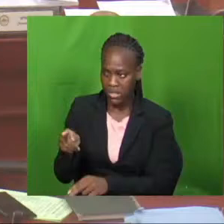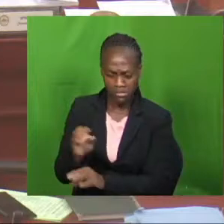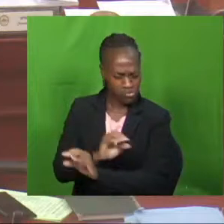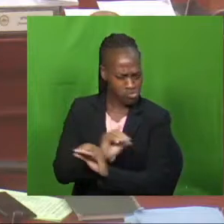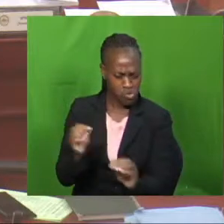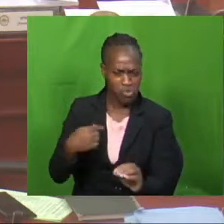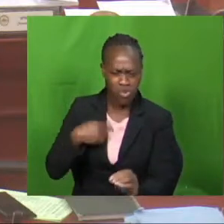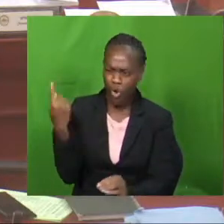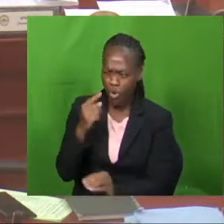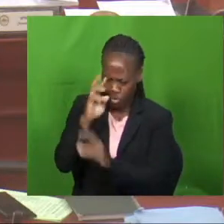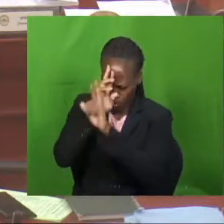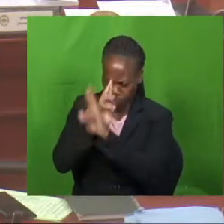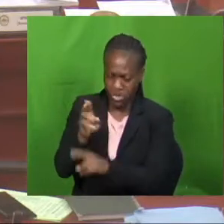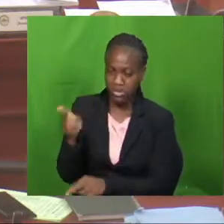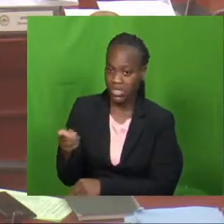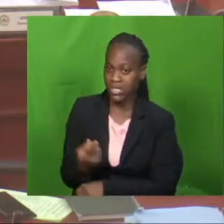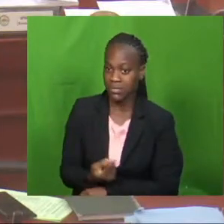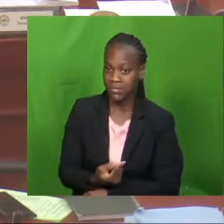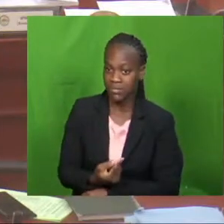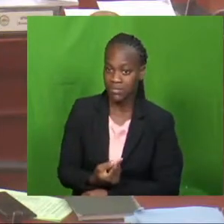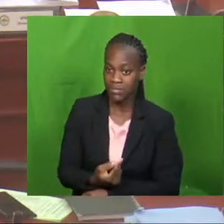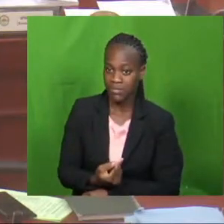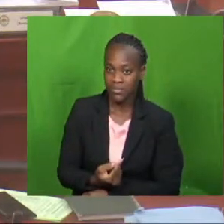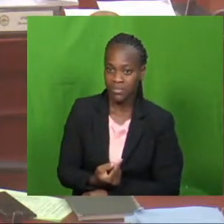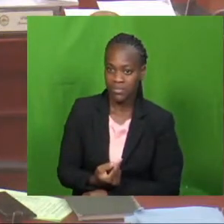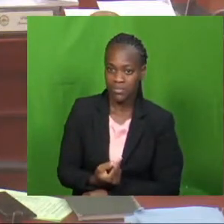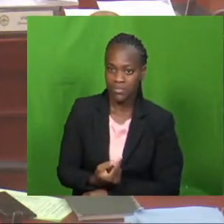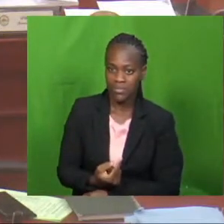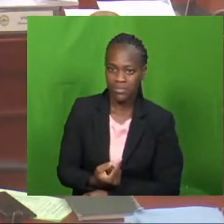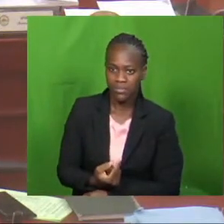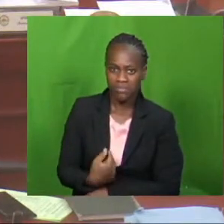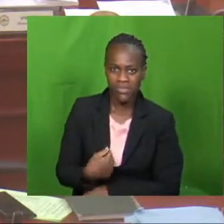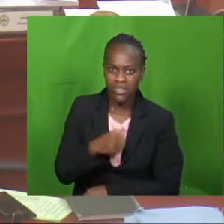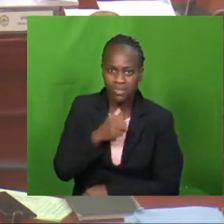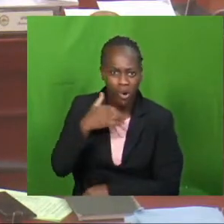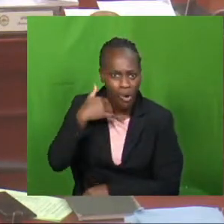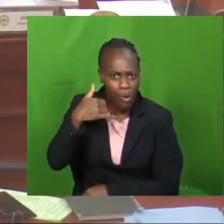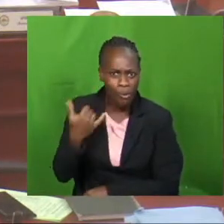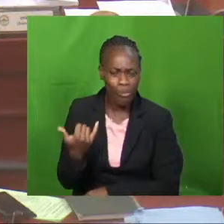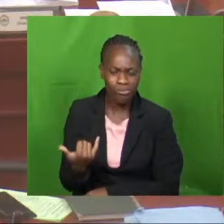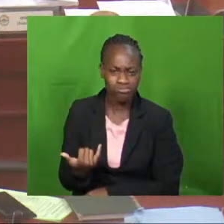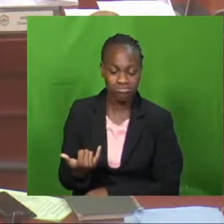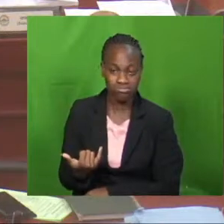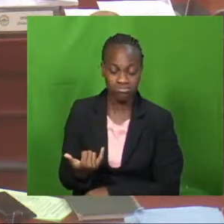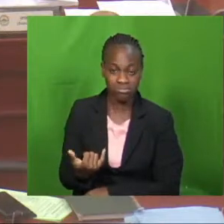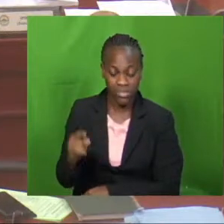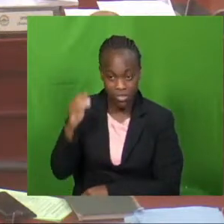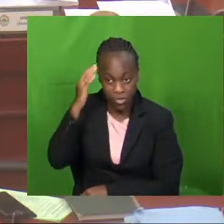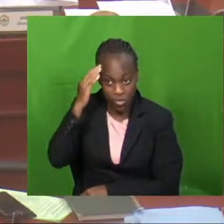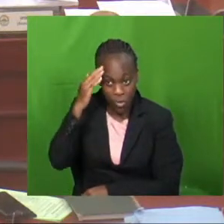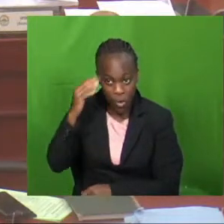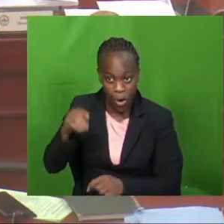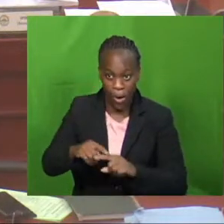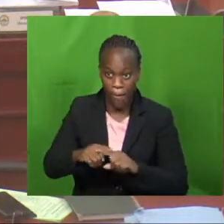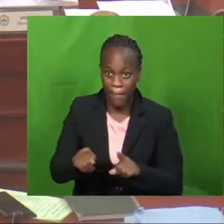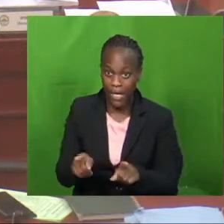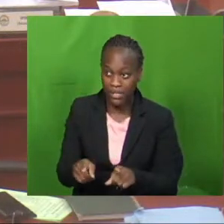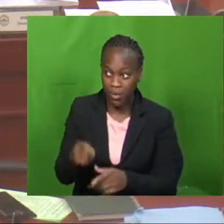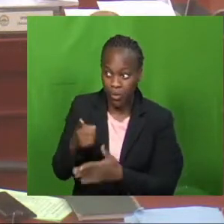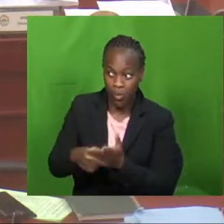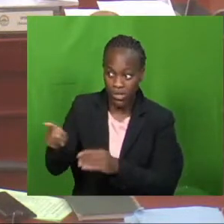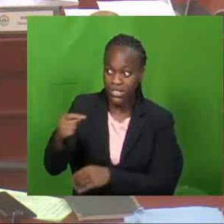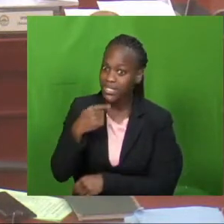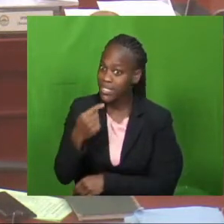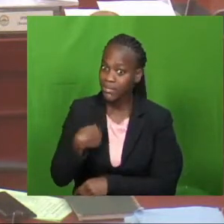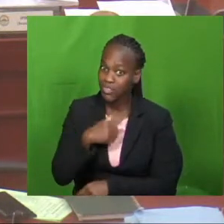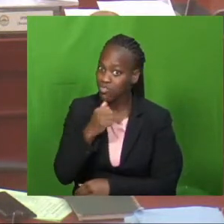that. Even his constituency, I won't go into his constituency without calling him. And he knows that. Right? His comment, I wasn't